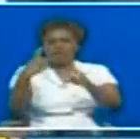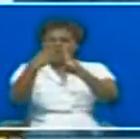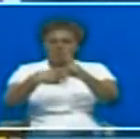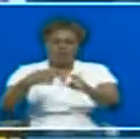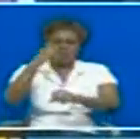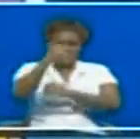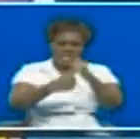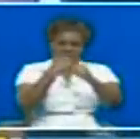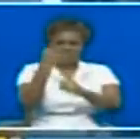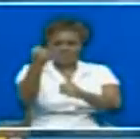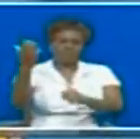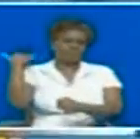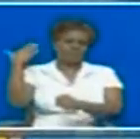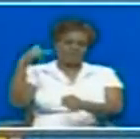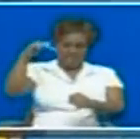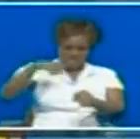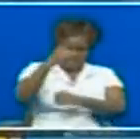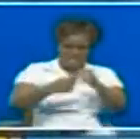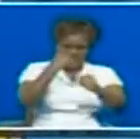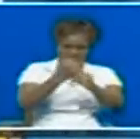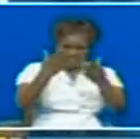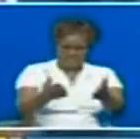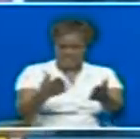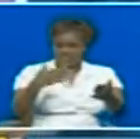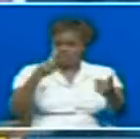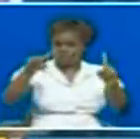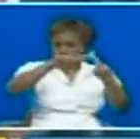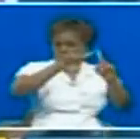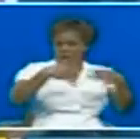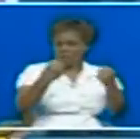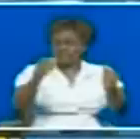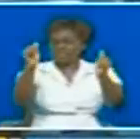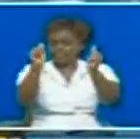last 5 years. This year's intake brings to